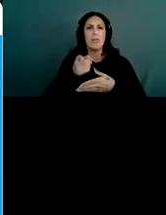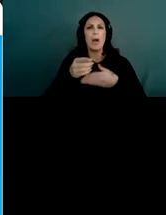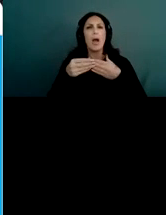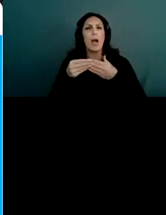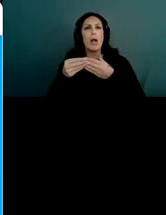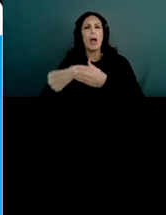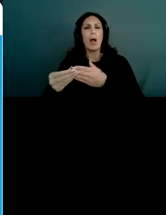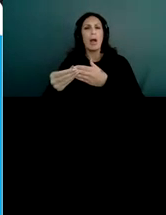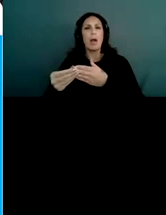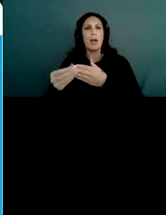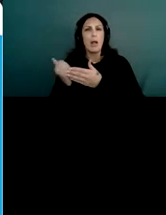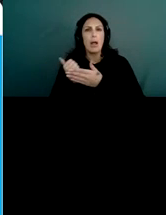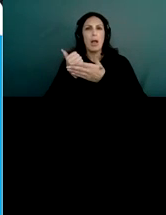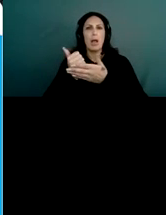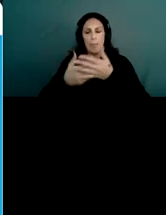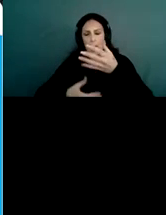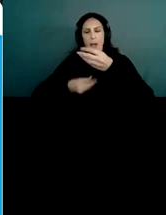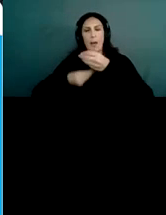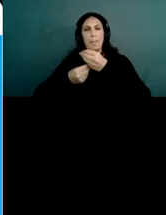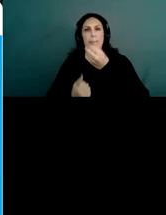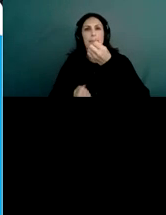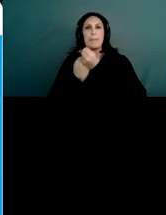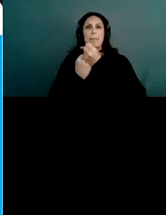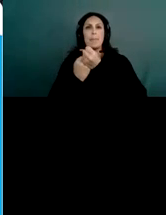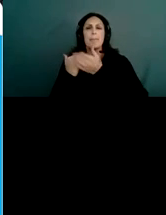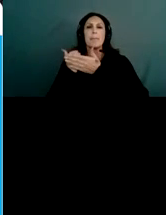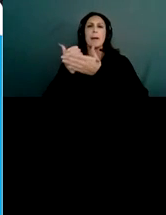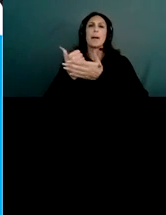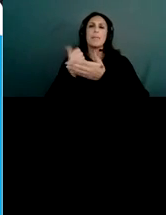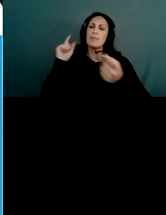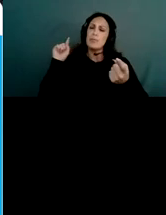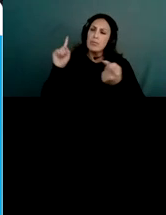provides students with additional support and reduces the complexity of the task.